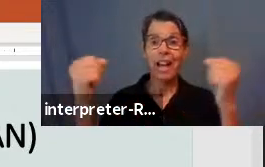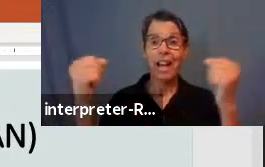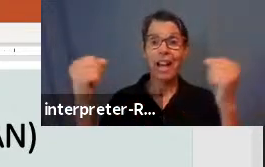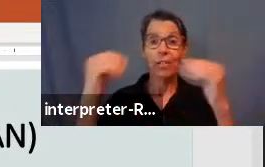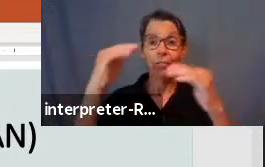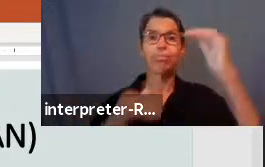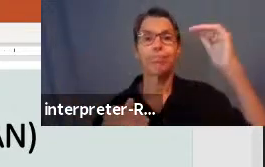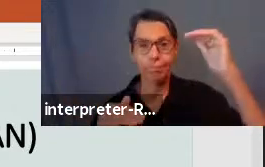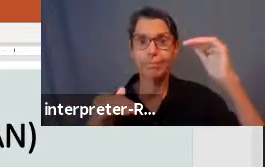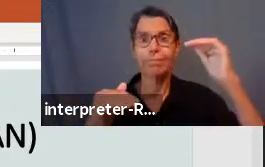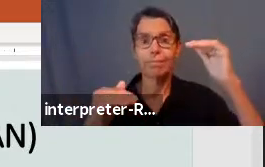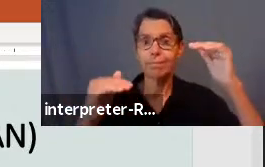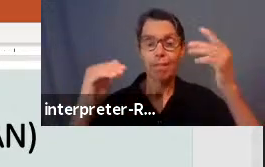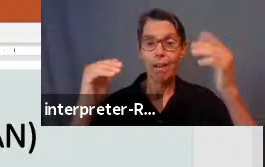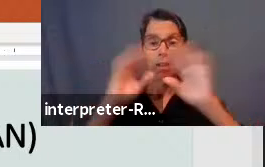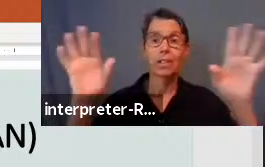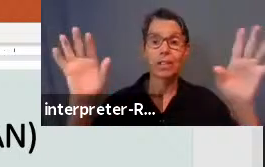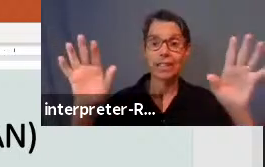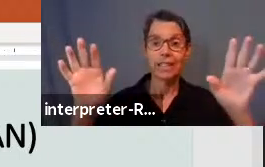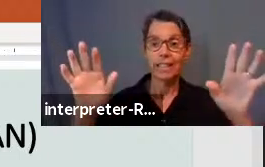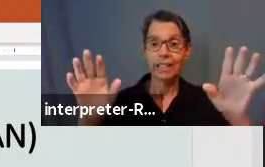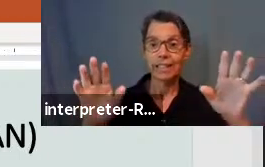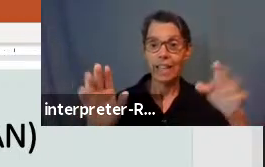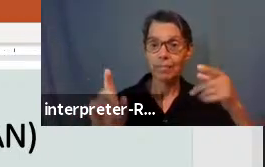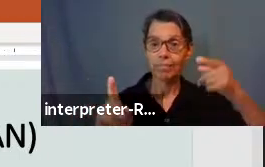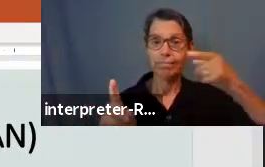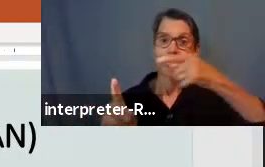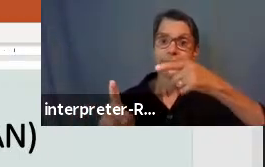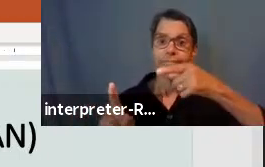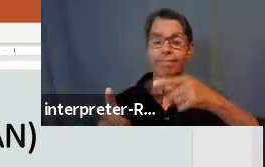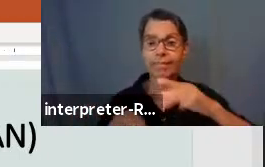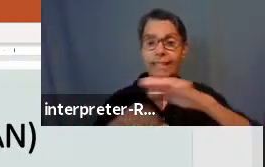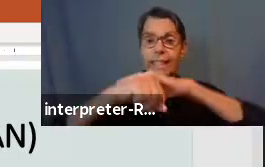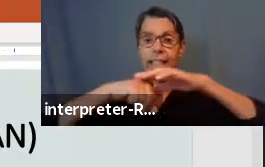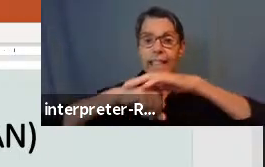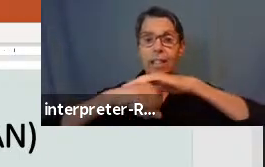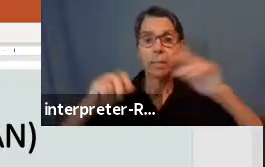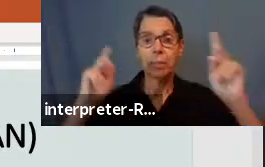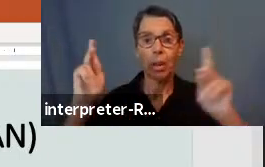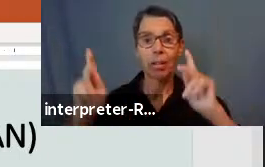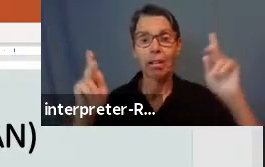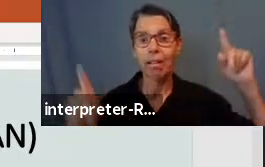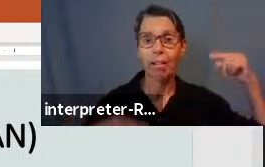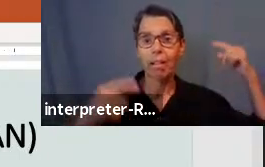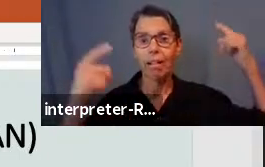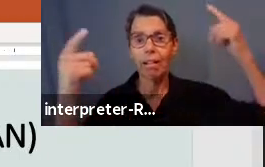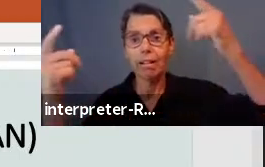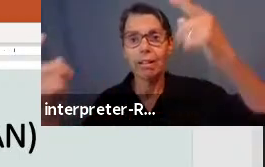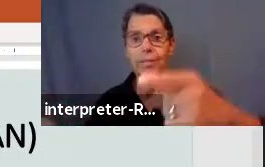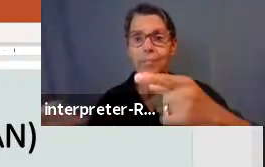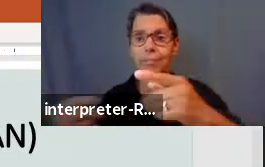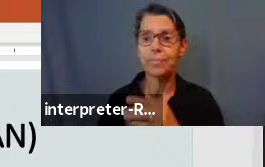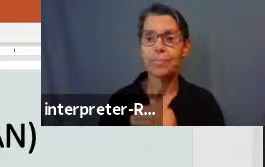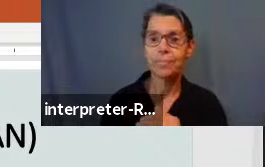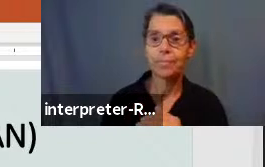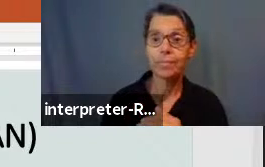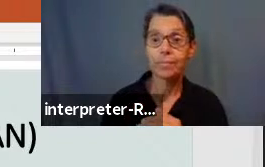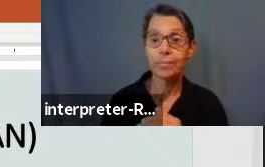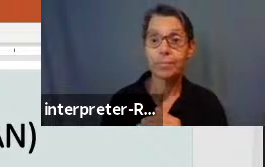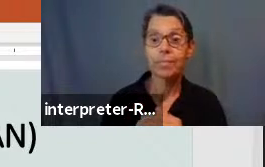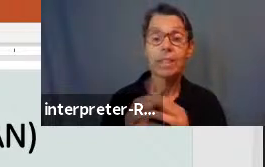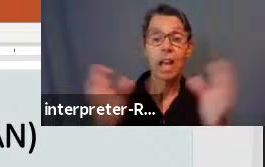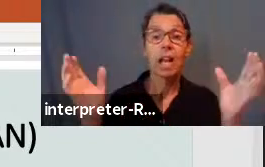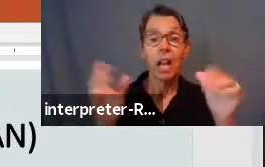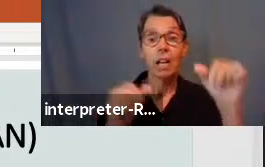on that group of people historically and that continue today. And a lot of socioeconomic